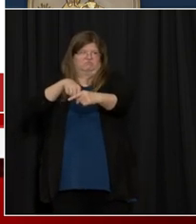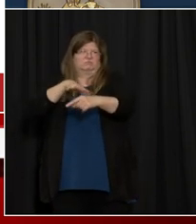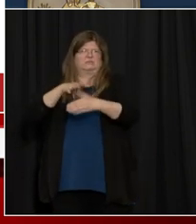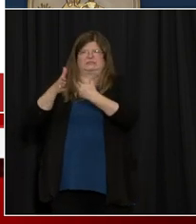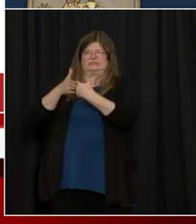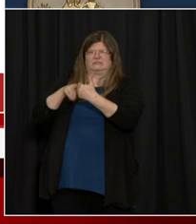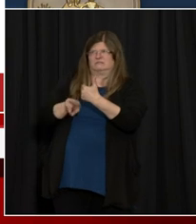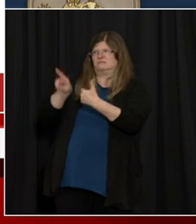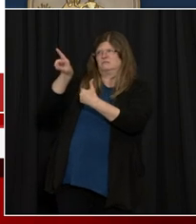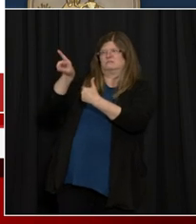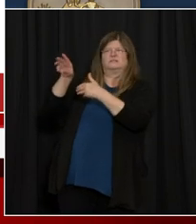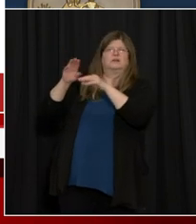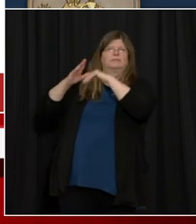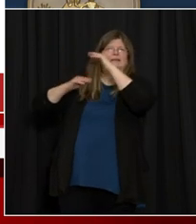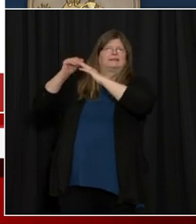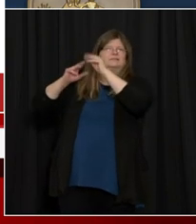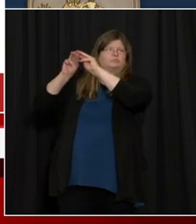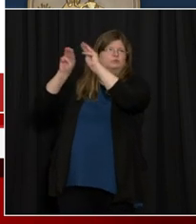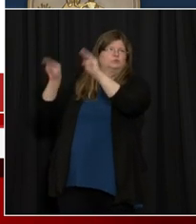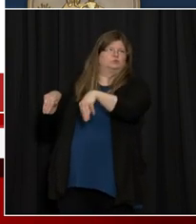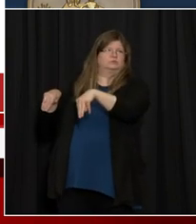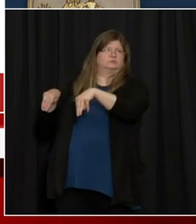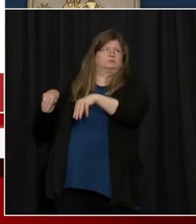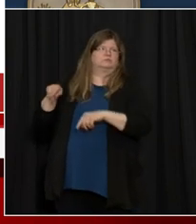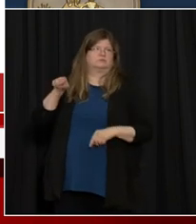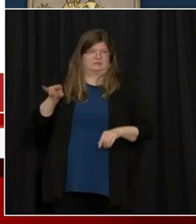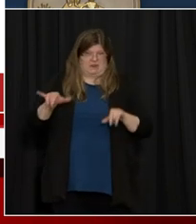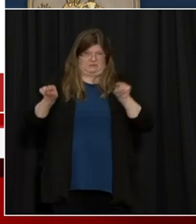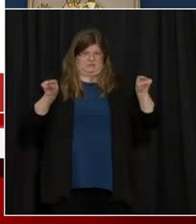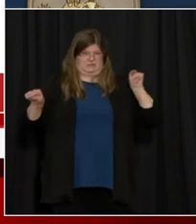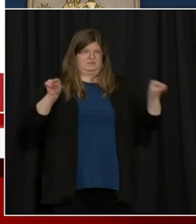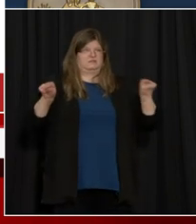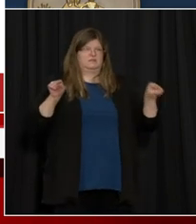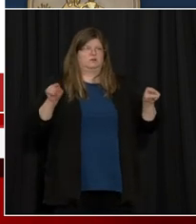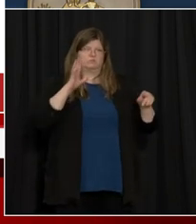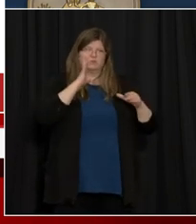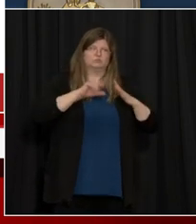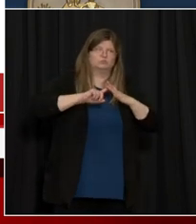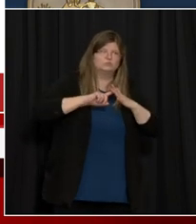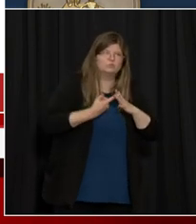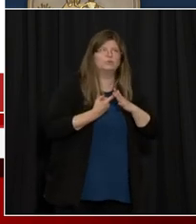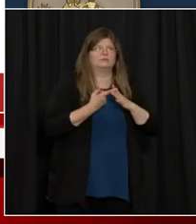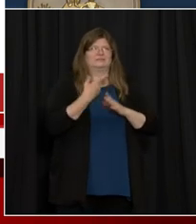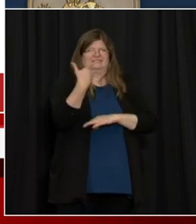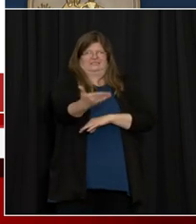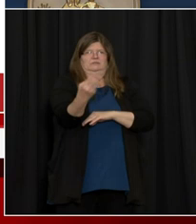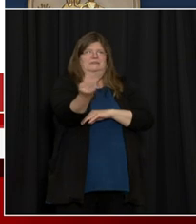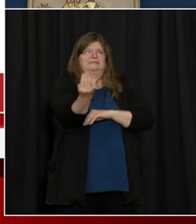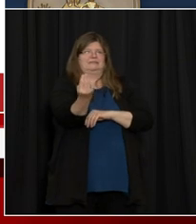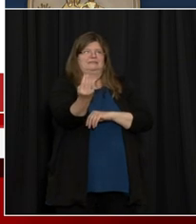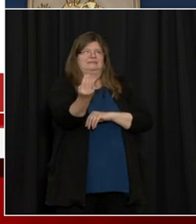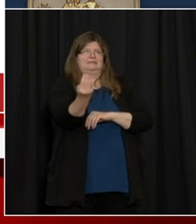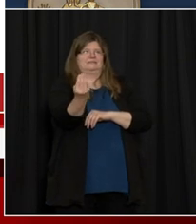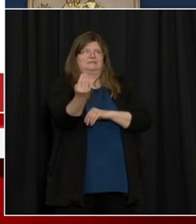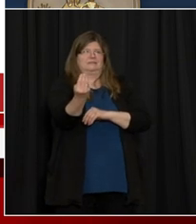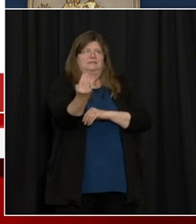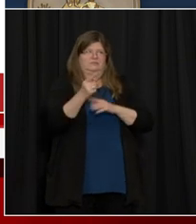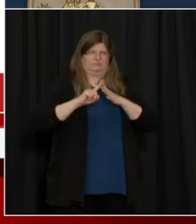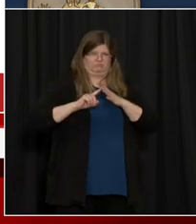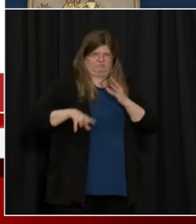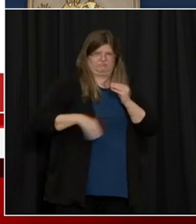Museum. Those new testing locations will begin operating on Monday, June the